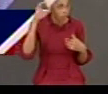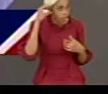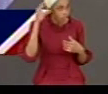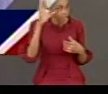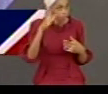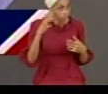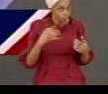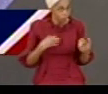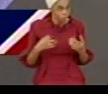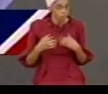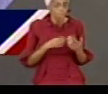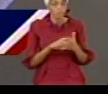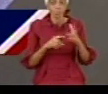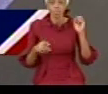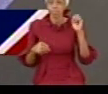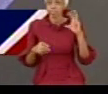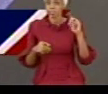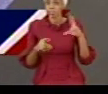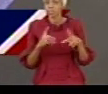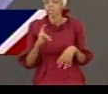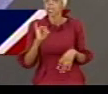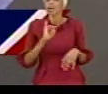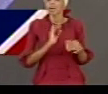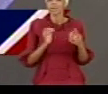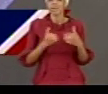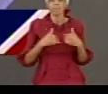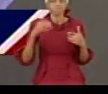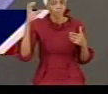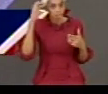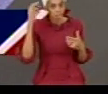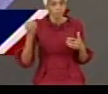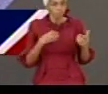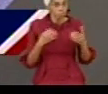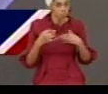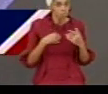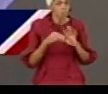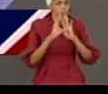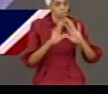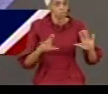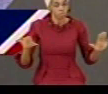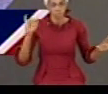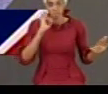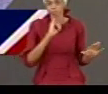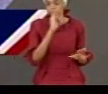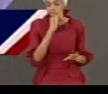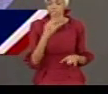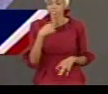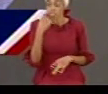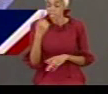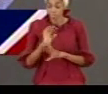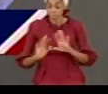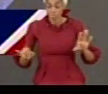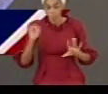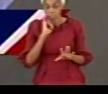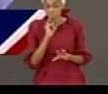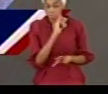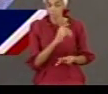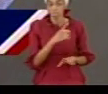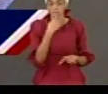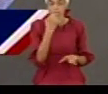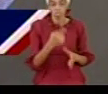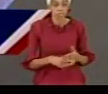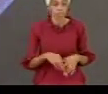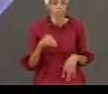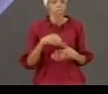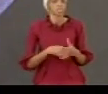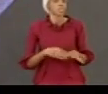verse 12, I have heard the murmuring of the children of Israel. Speak unto them, saying, at evening ye shall